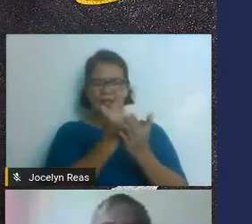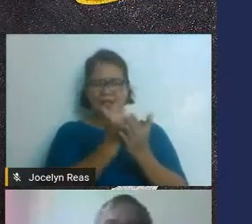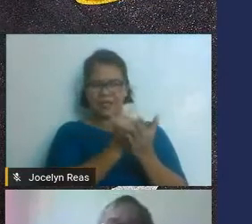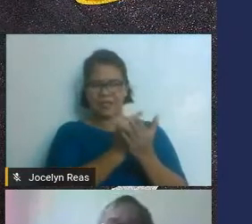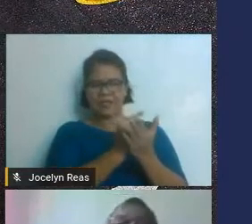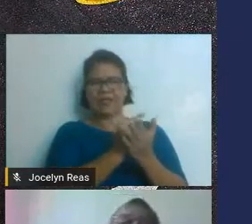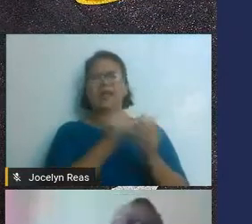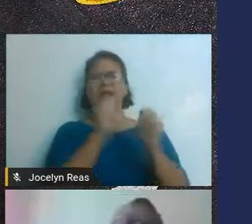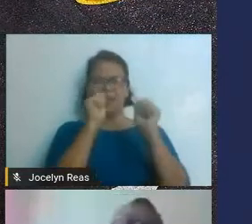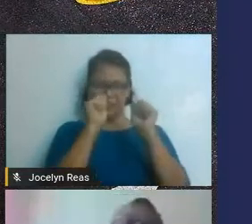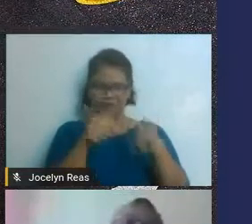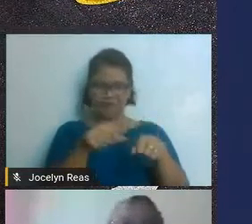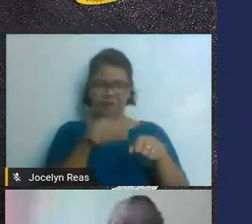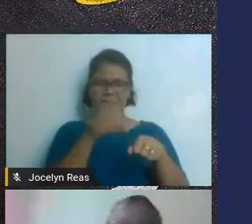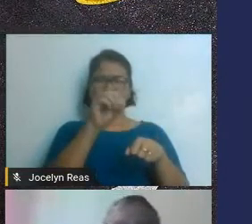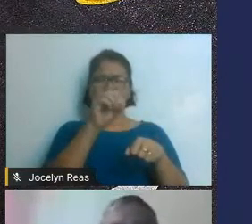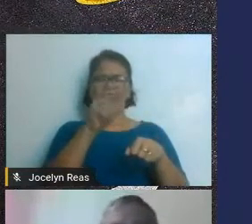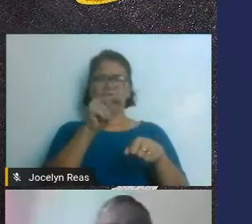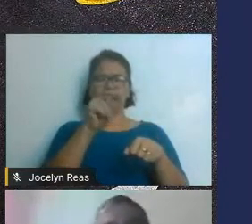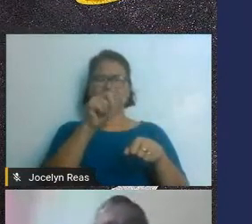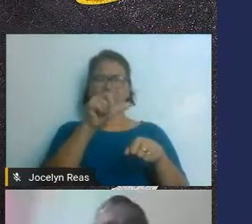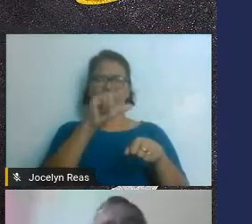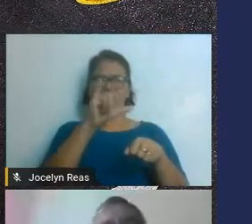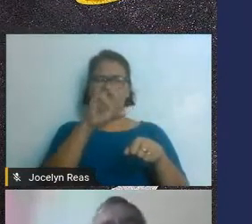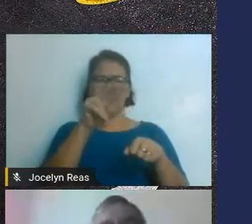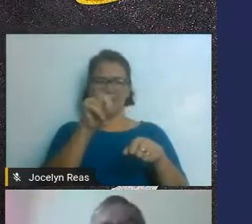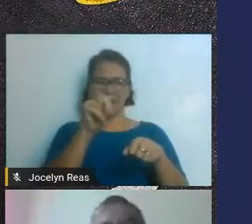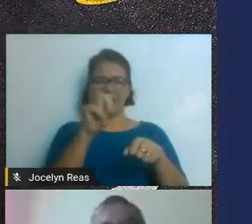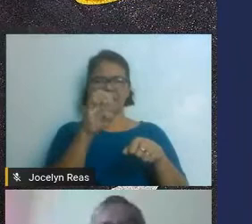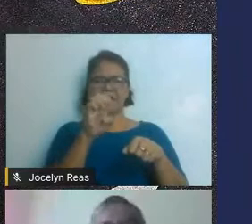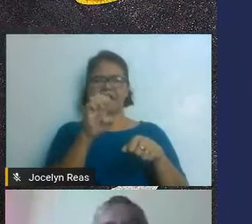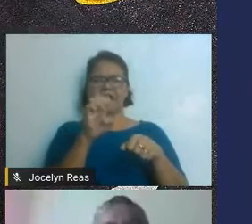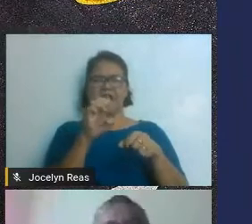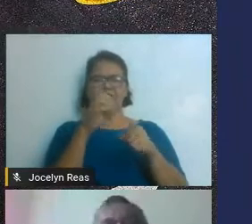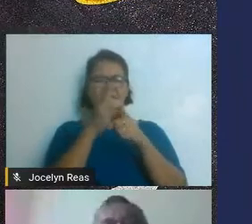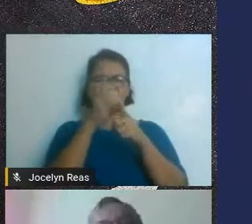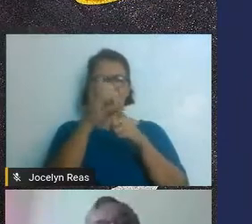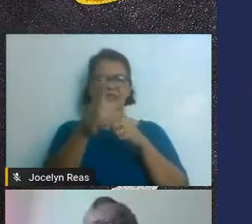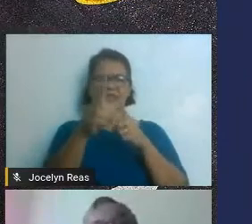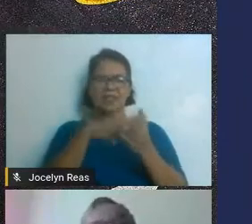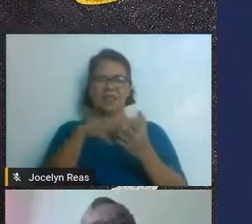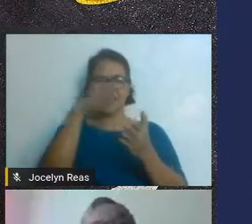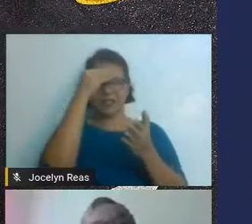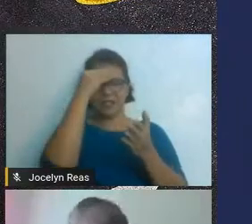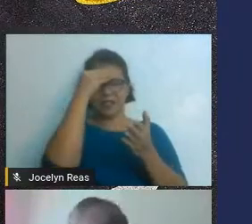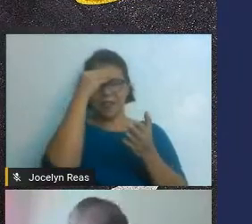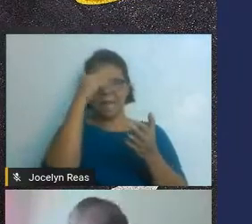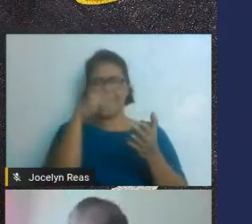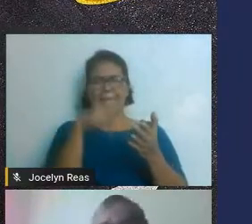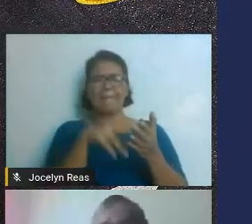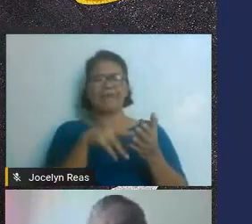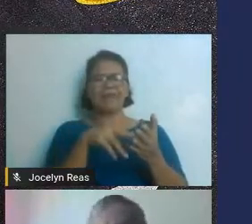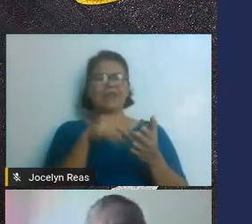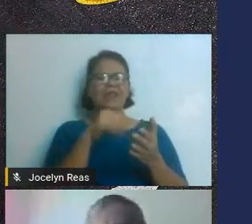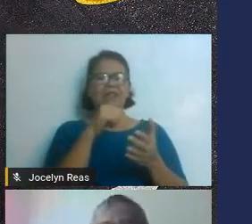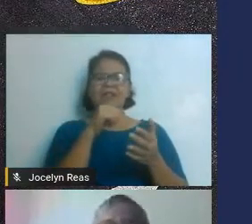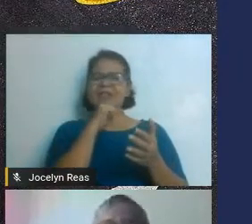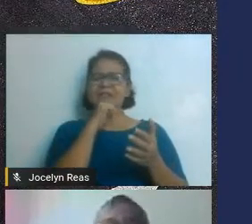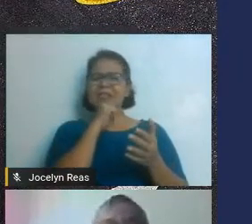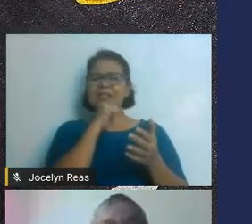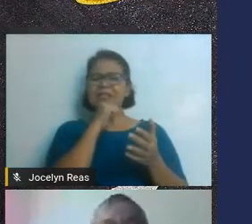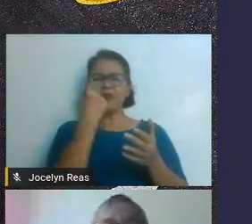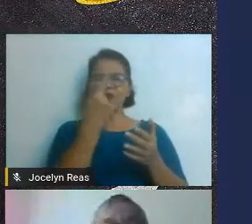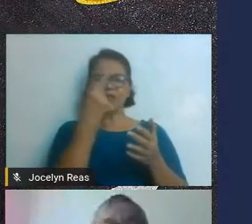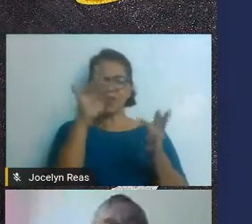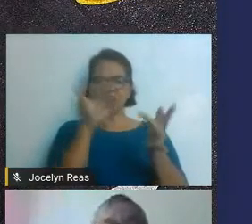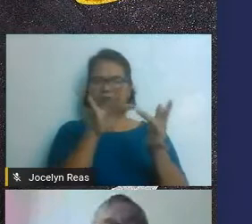mode. Let me clarify this, fellow teachers. When we talk about distance learning, it's not just the internet. It's not just online. It can